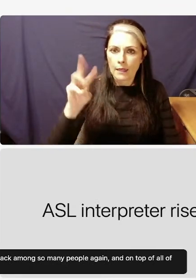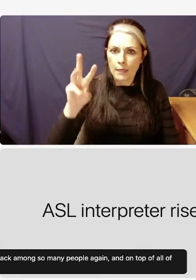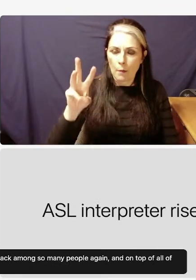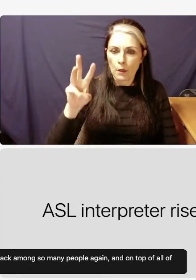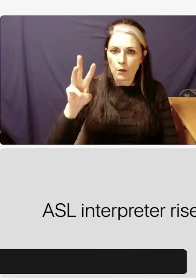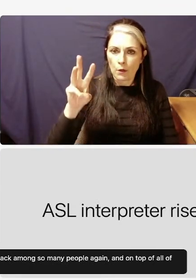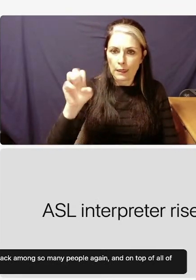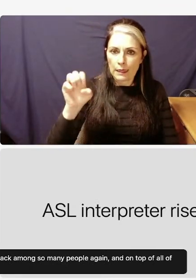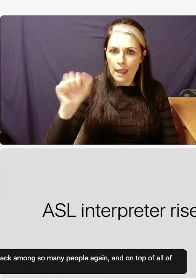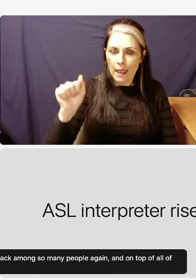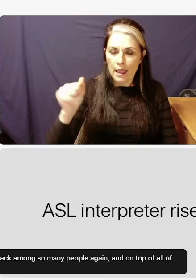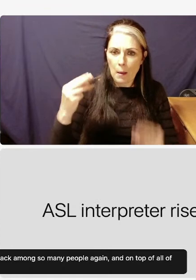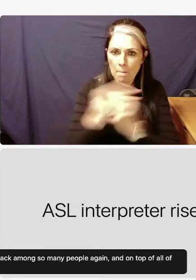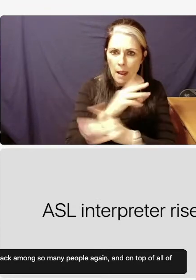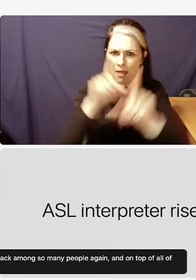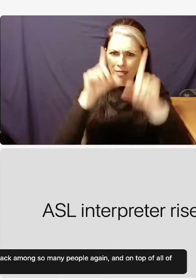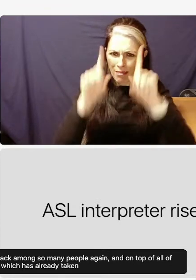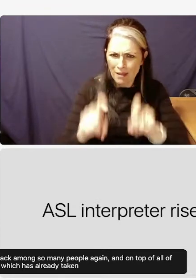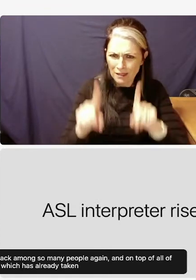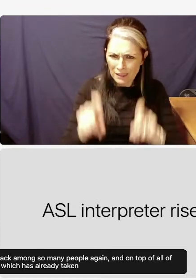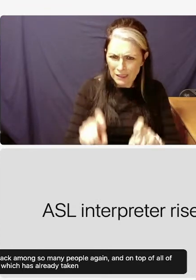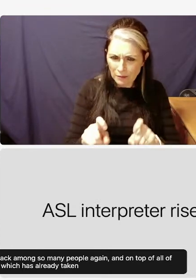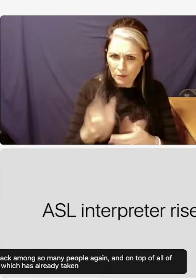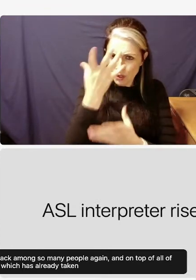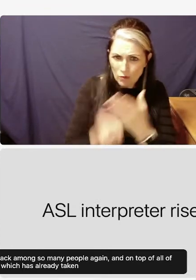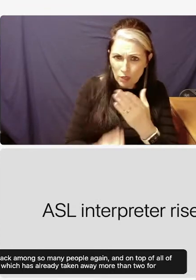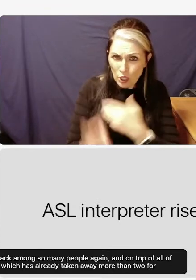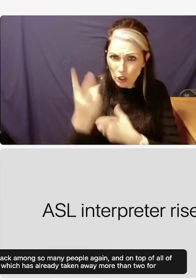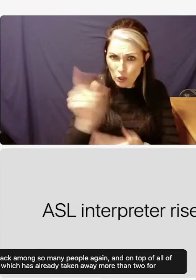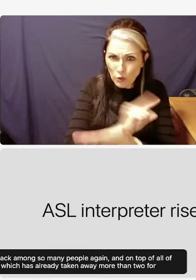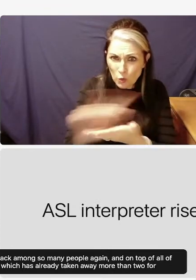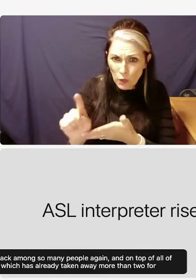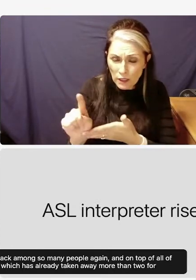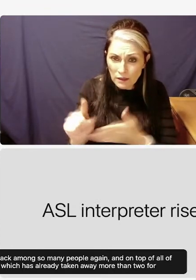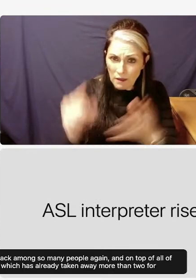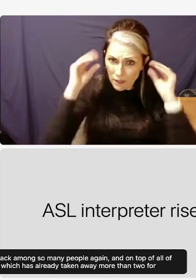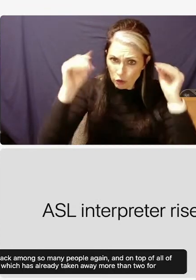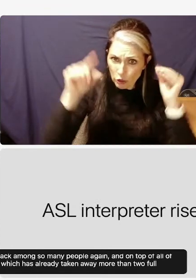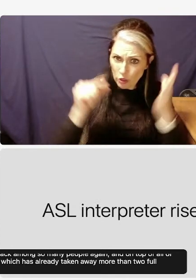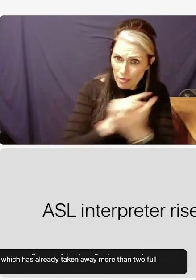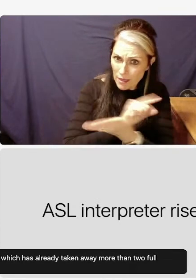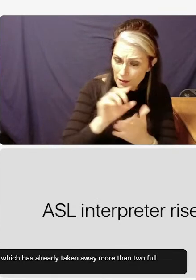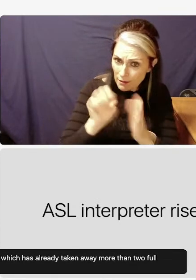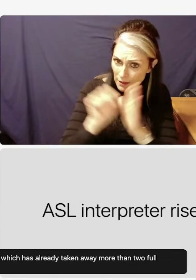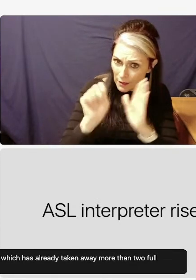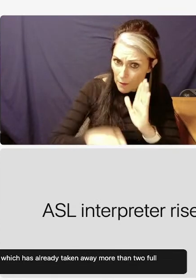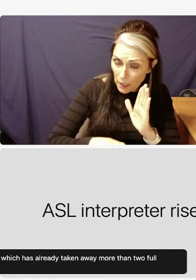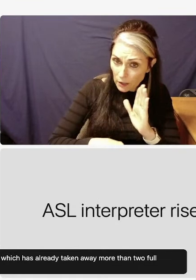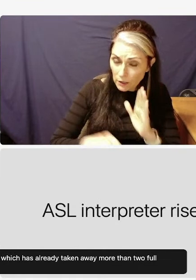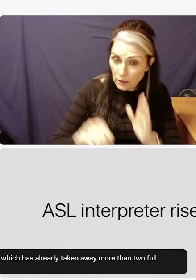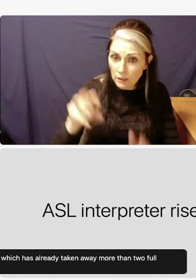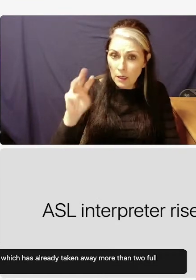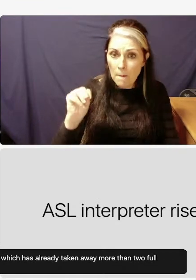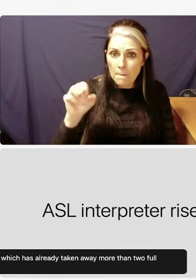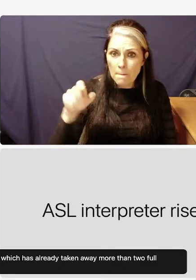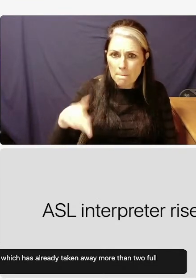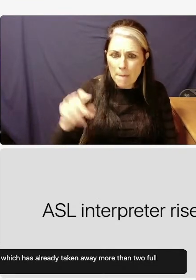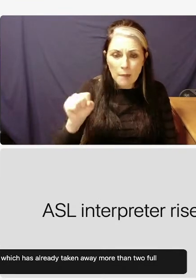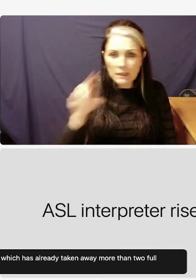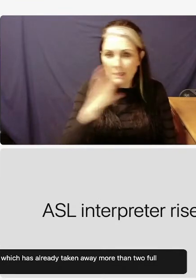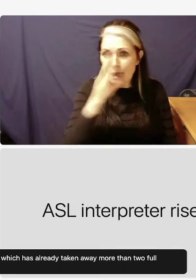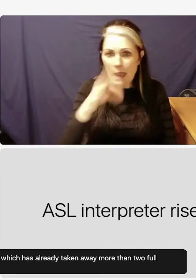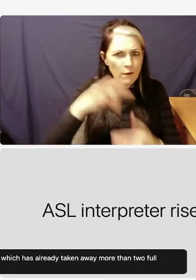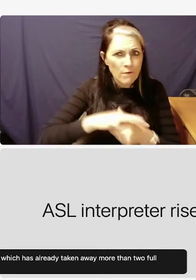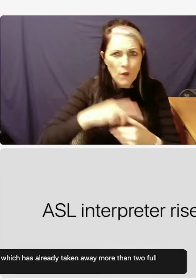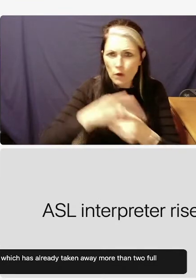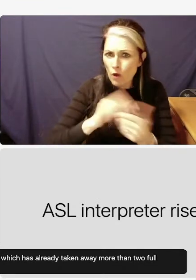assessment which has already taken away more than two full weeks of instruction this semester maps was never voted on in curriculum council it